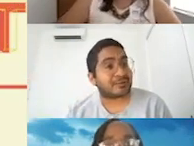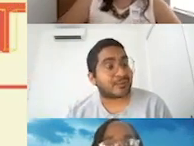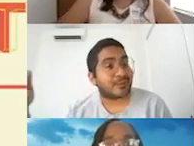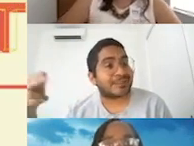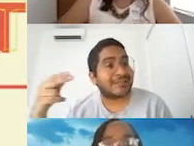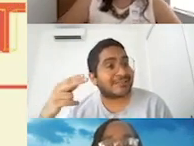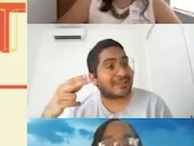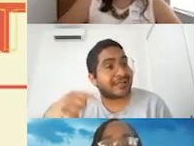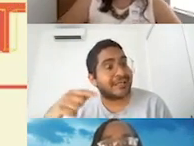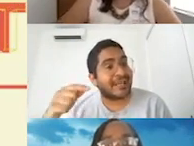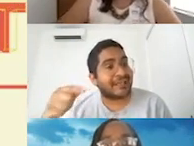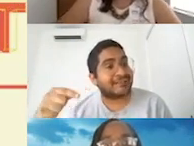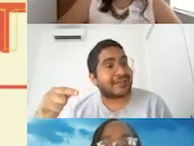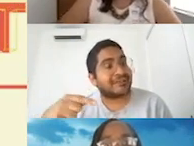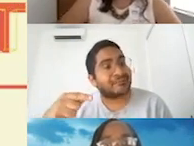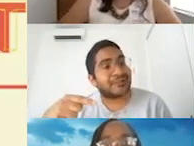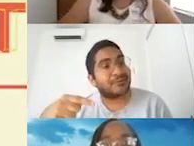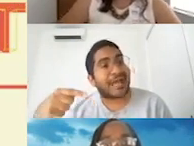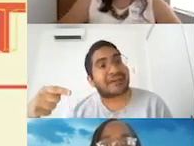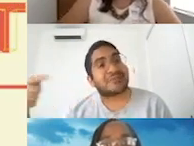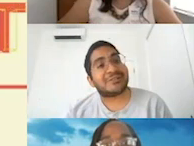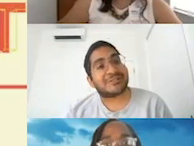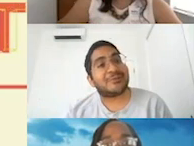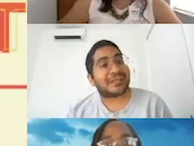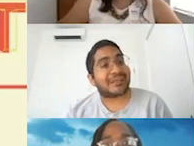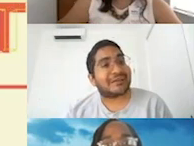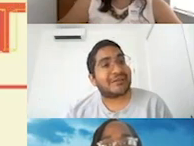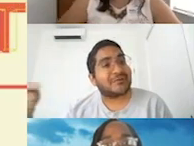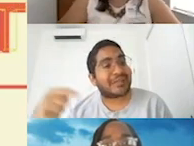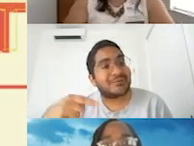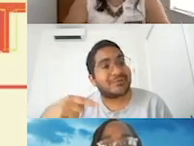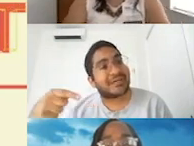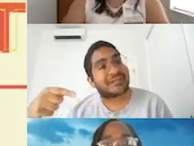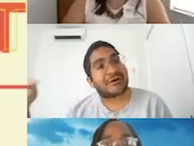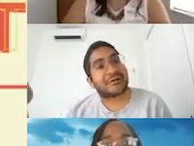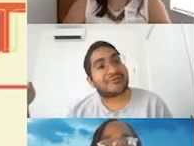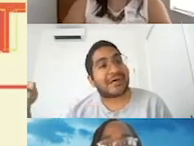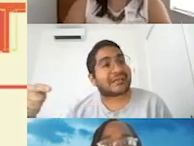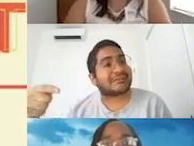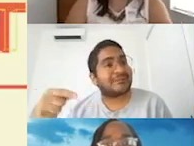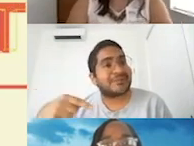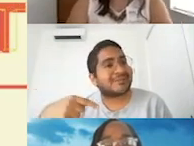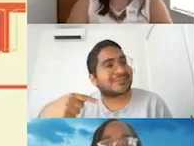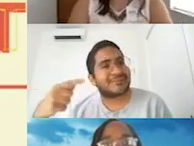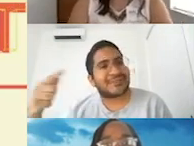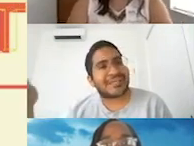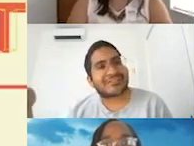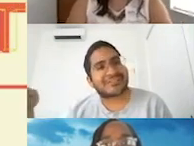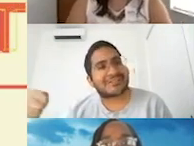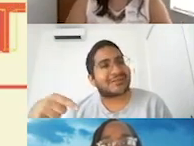out there in the world. Design anything, what you are actually doing when you design an artifact, whether